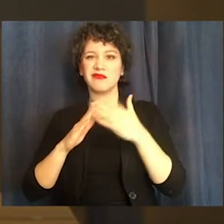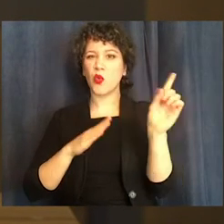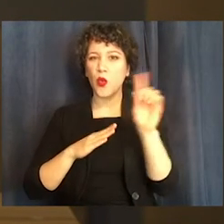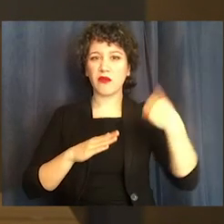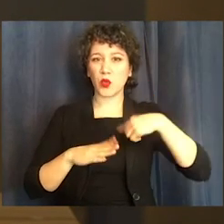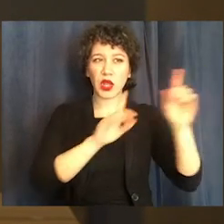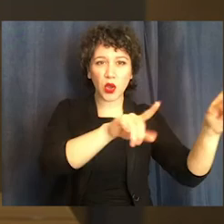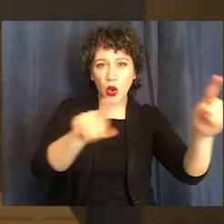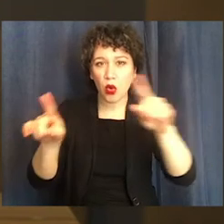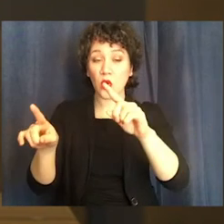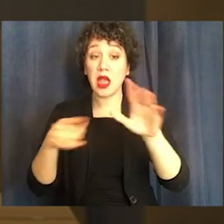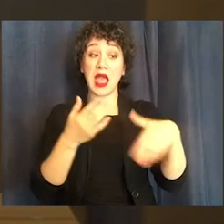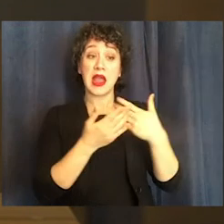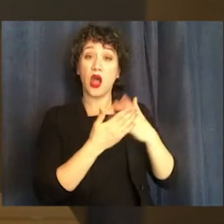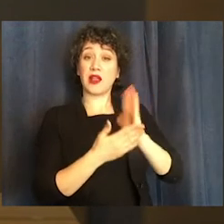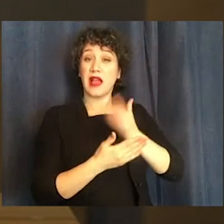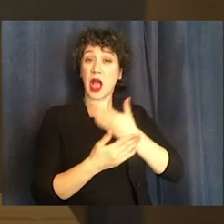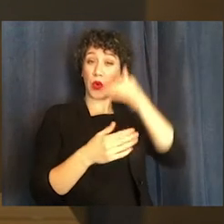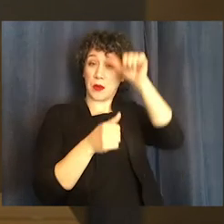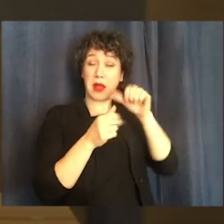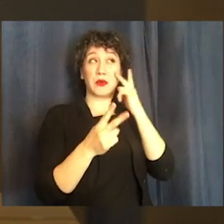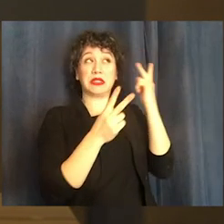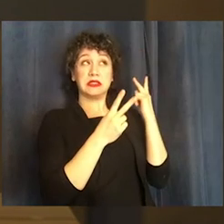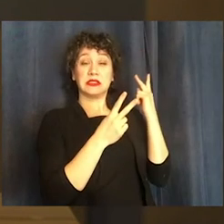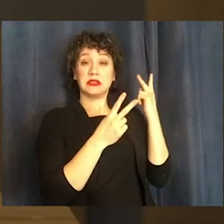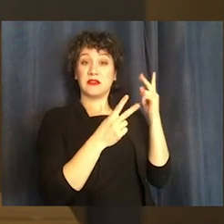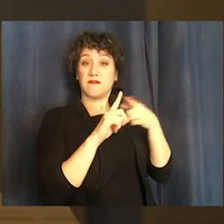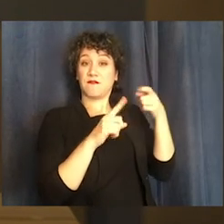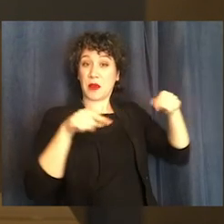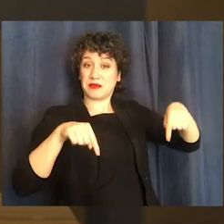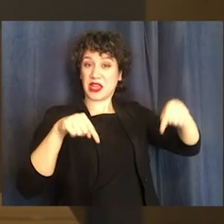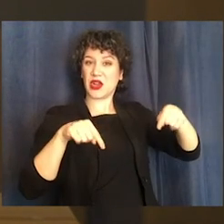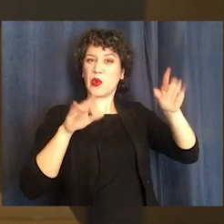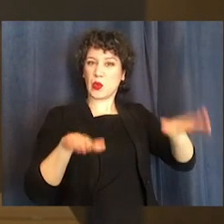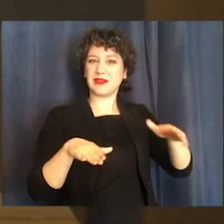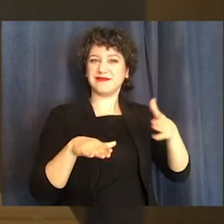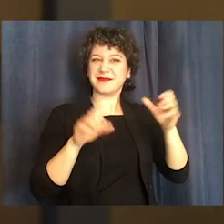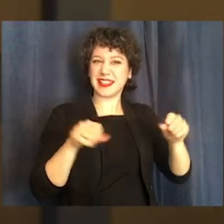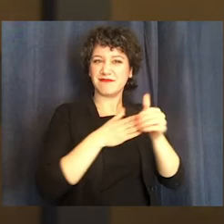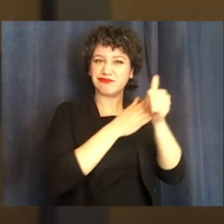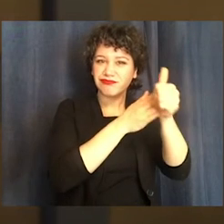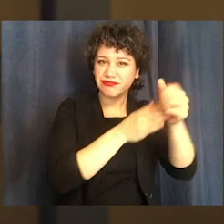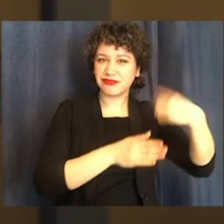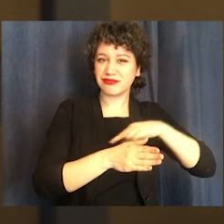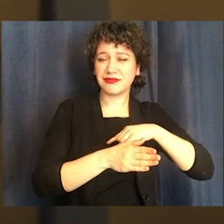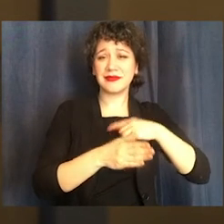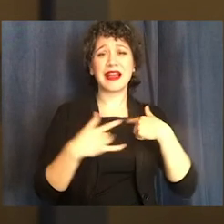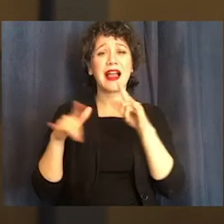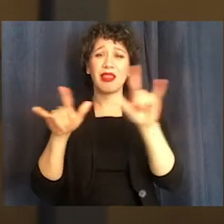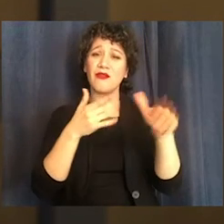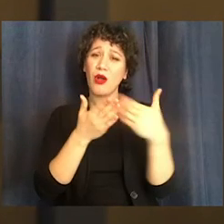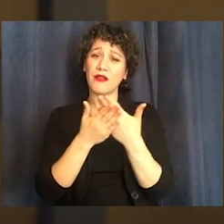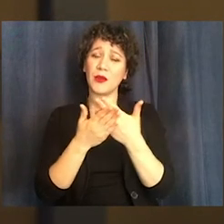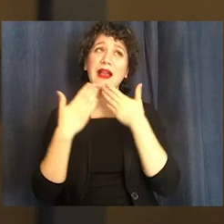guide us through it all. I love all of you and thank God for having grown up in a place like Palmer, Alaska. The next portion of